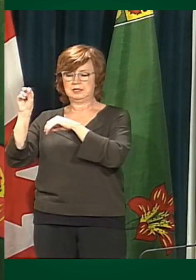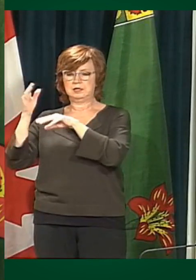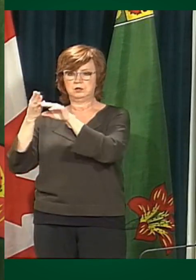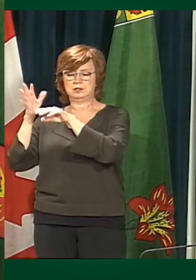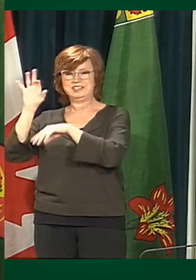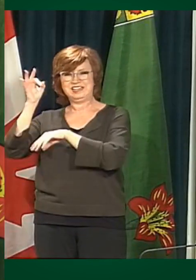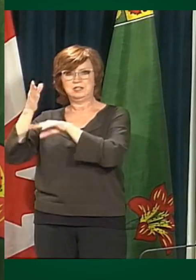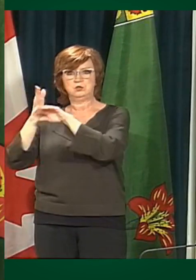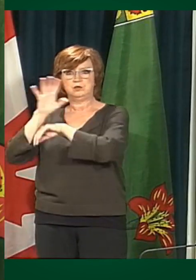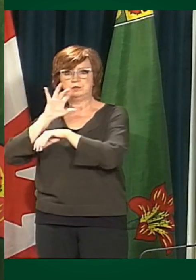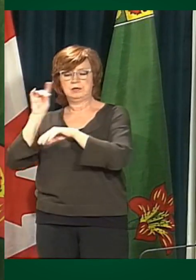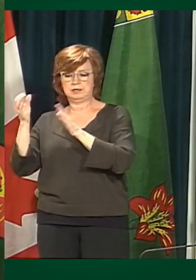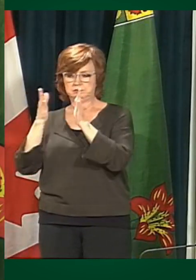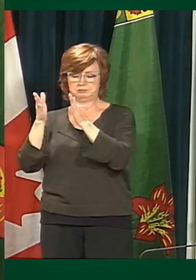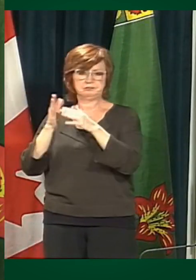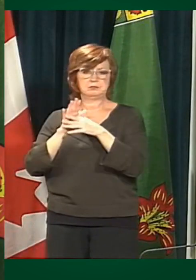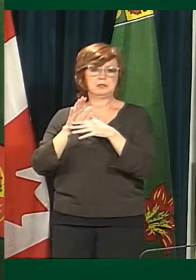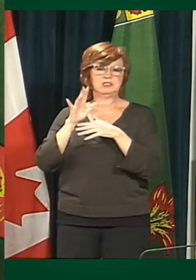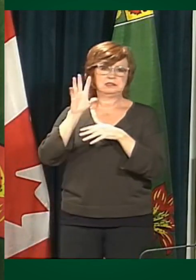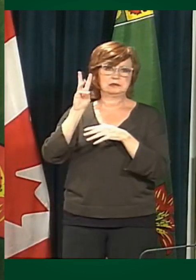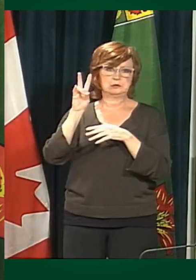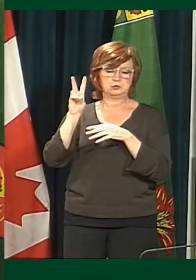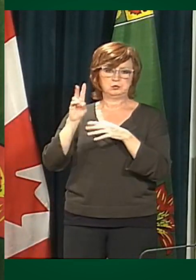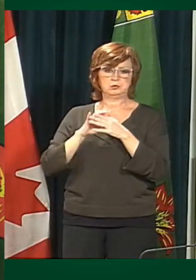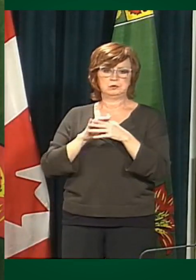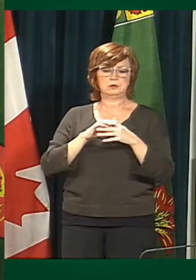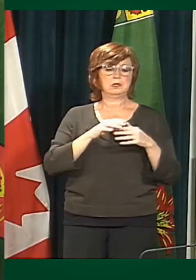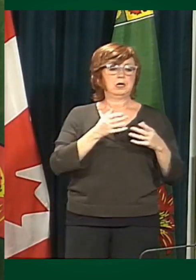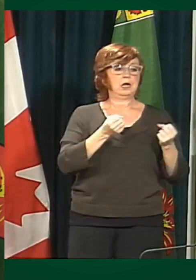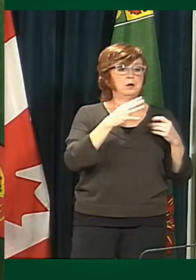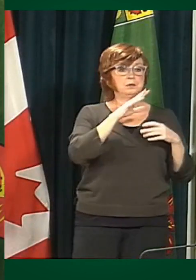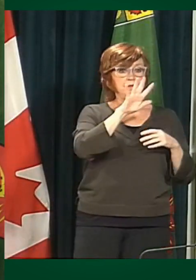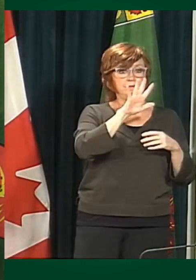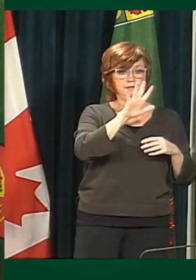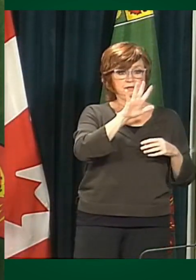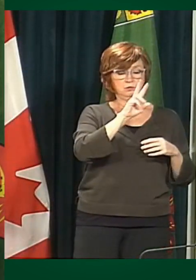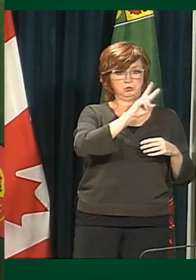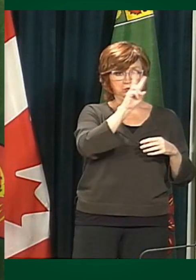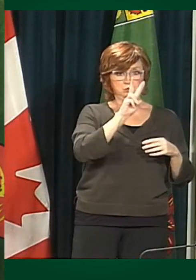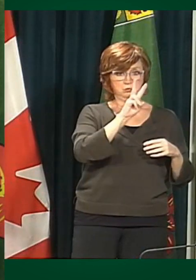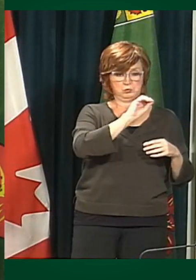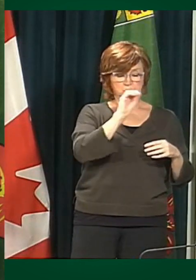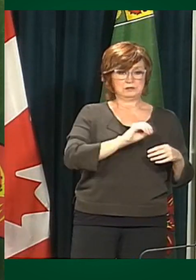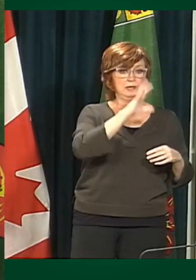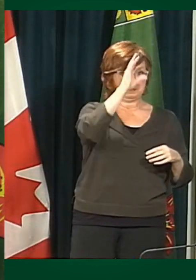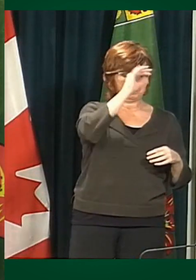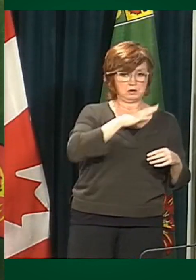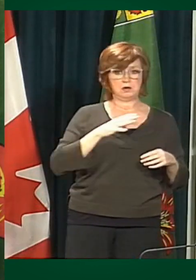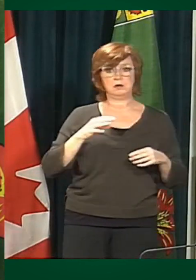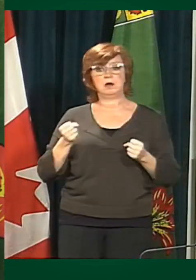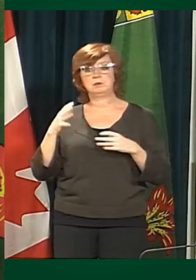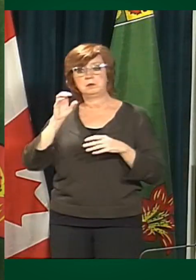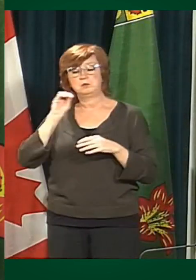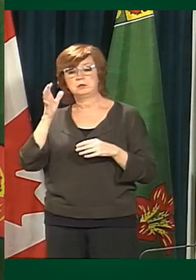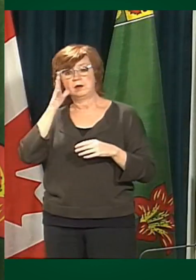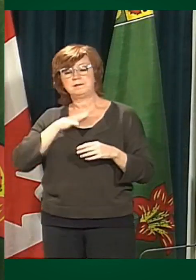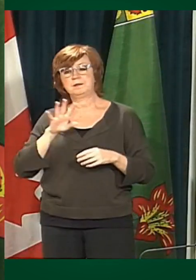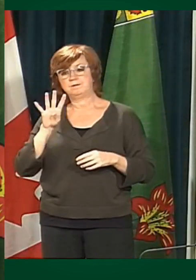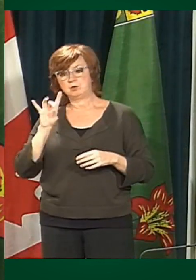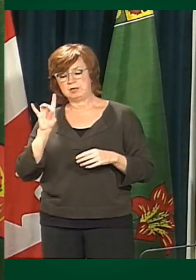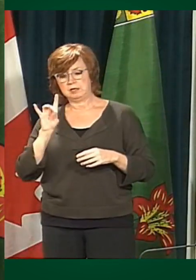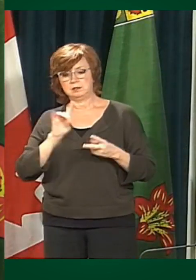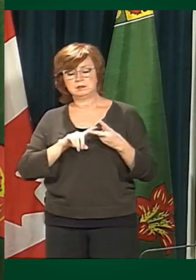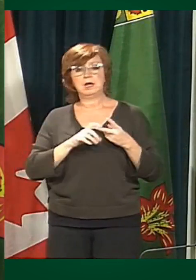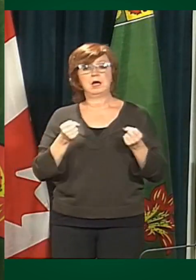plus. 52% are males, 48 females. And to date, we are at 4 deaths.